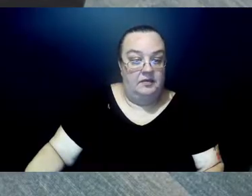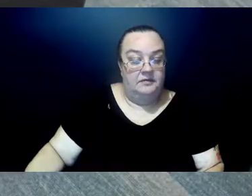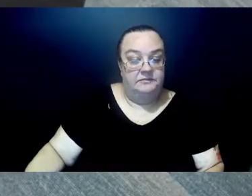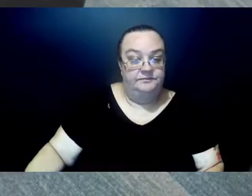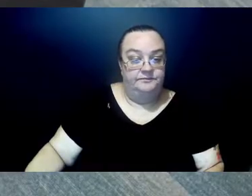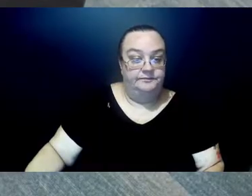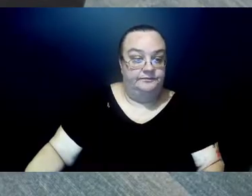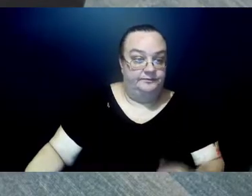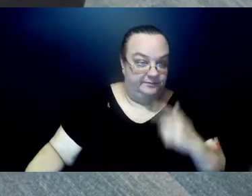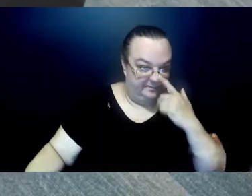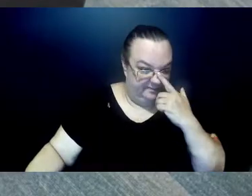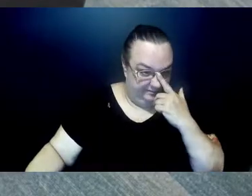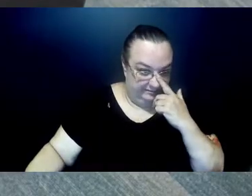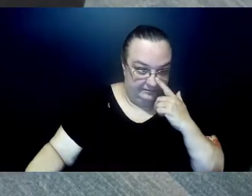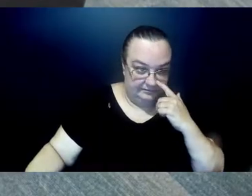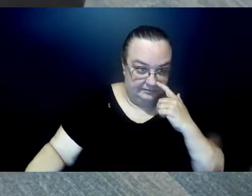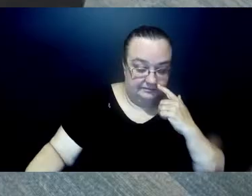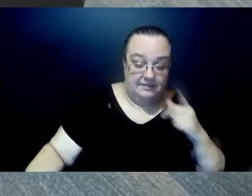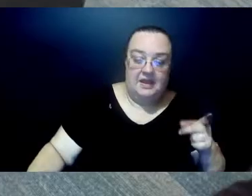Don't worry about small things.